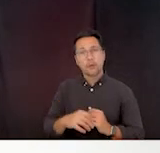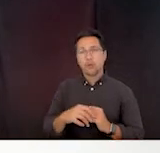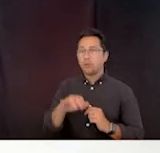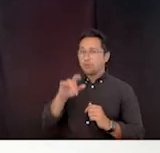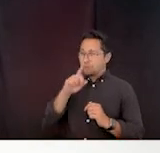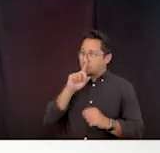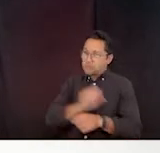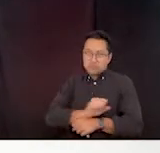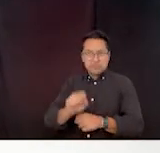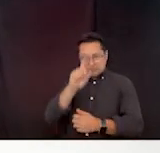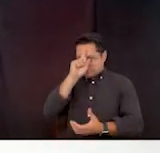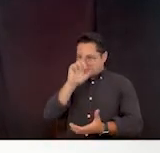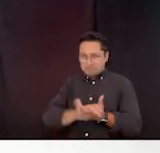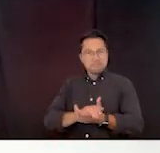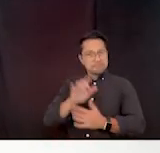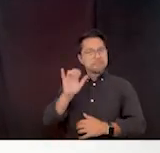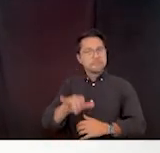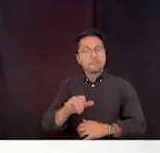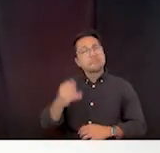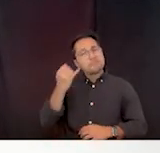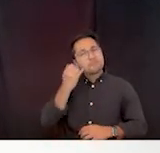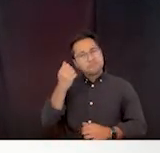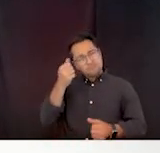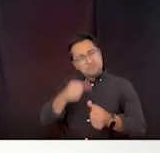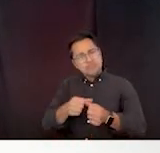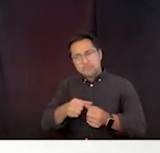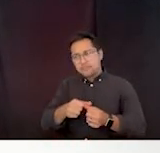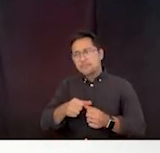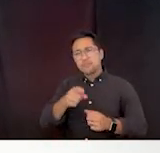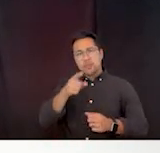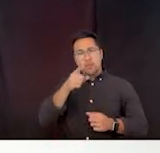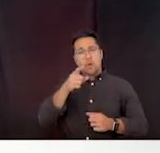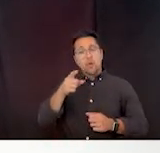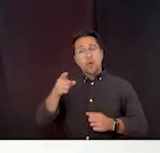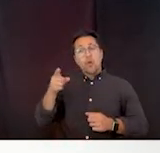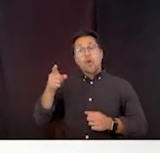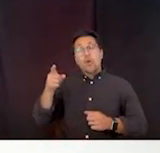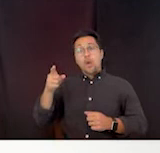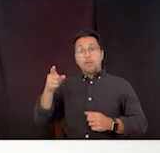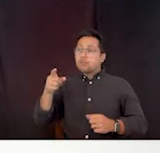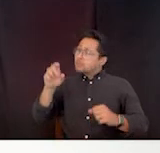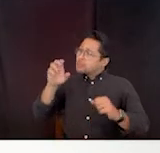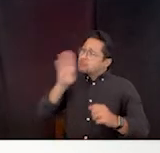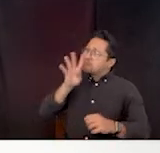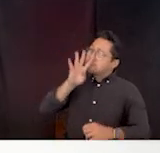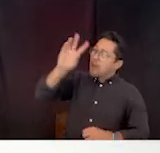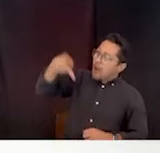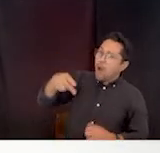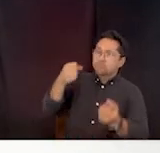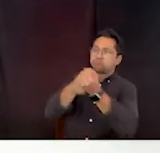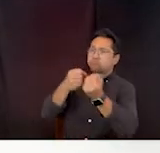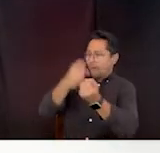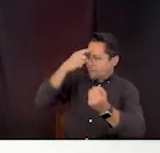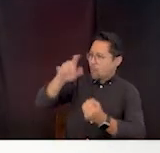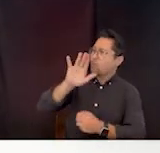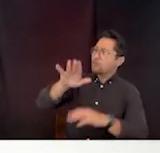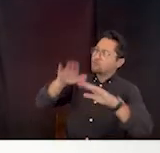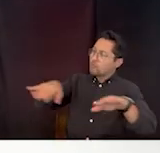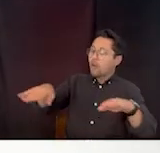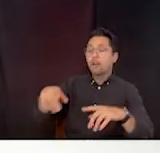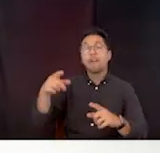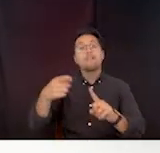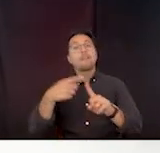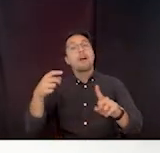believe. So just know that you have your child's best interest at heart. Speak up and advocate for them. And again, from the